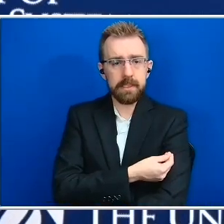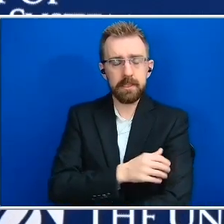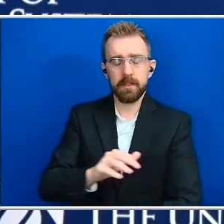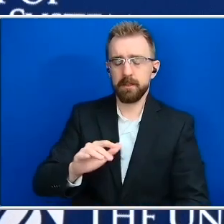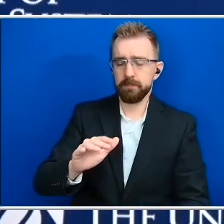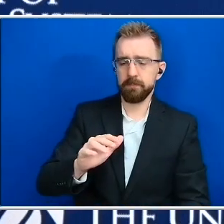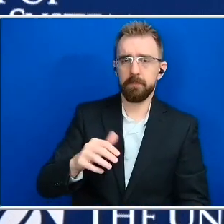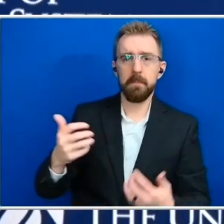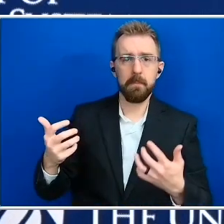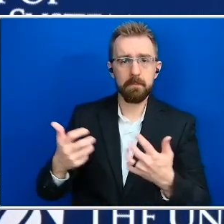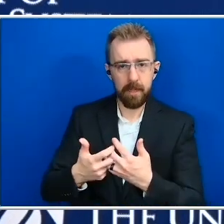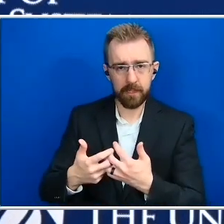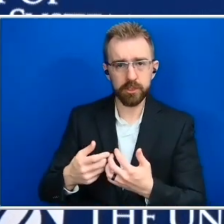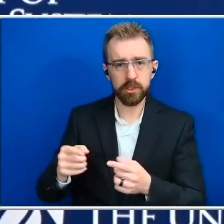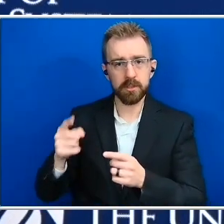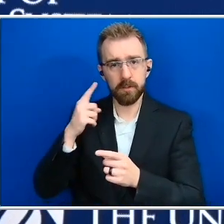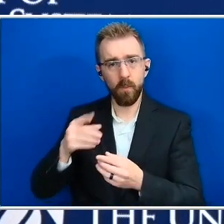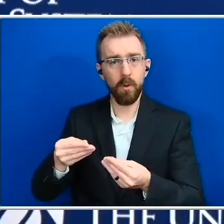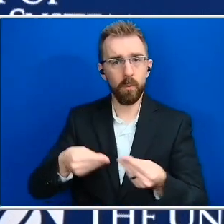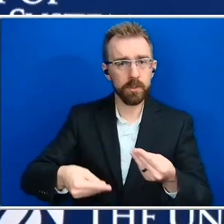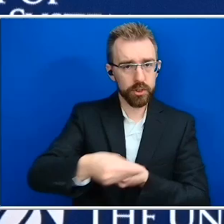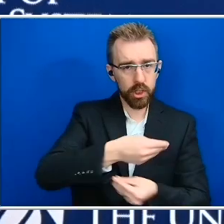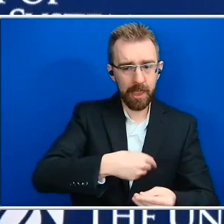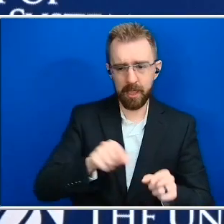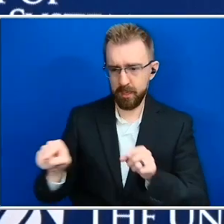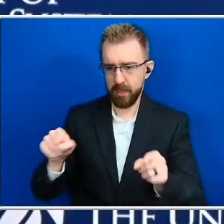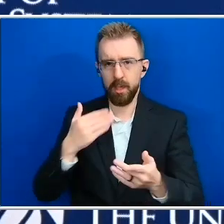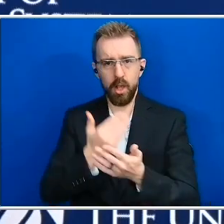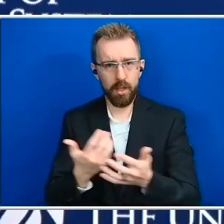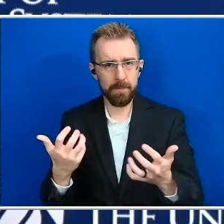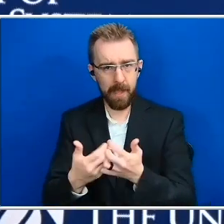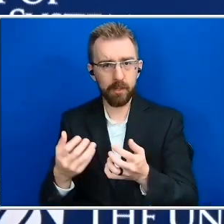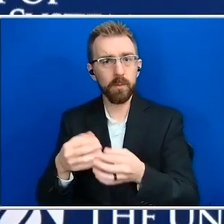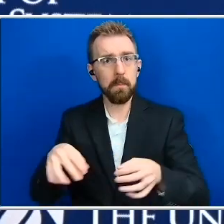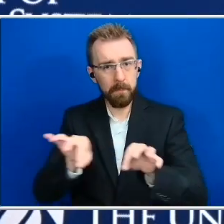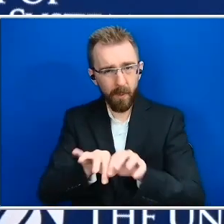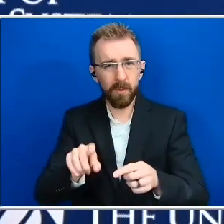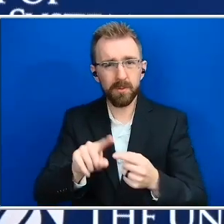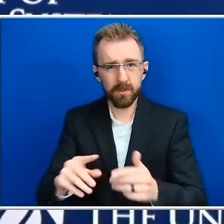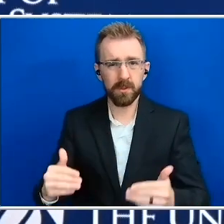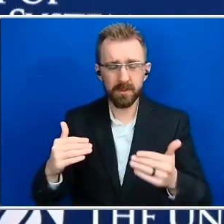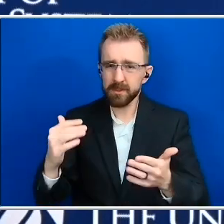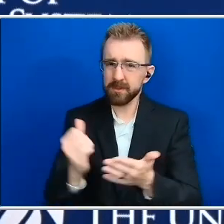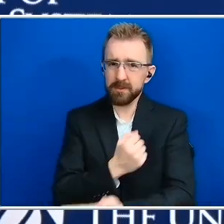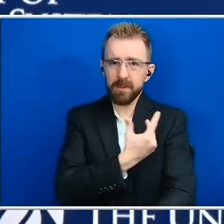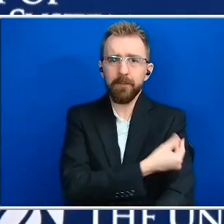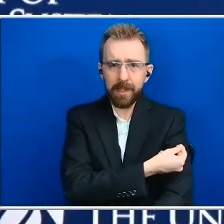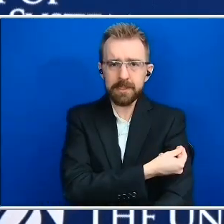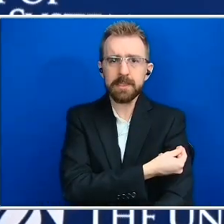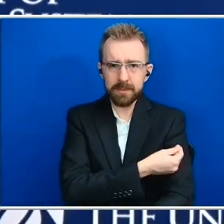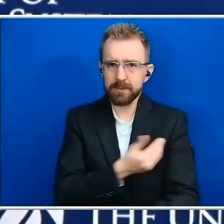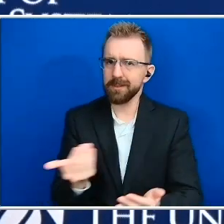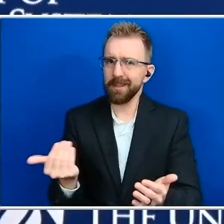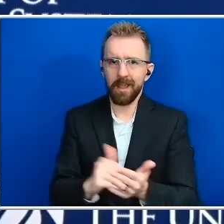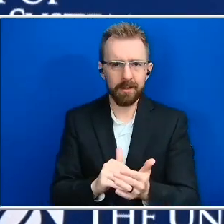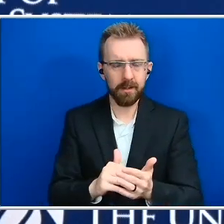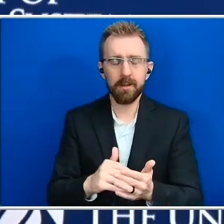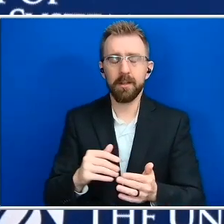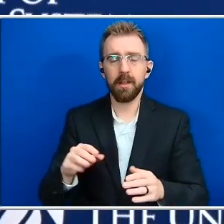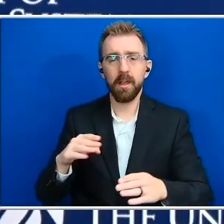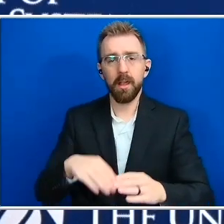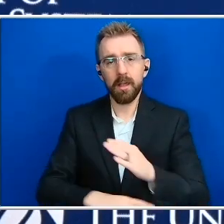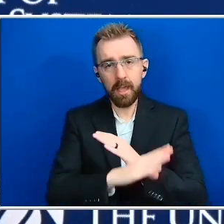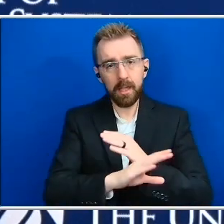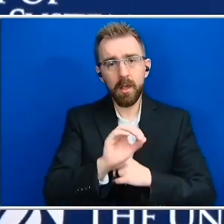good to the circulating virus, so it is vitally important to get vaccinated, again, both against COVID-19